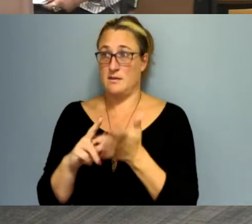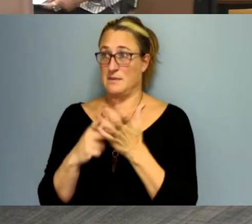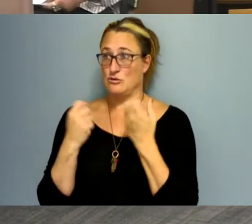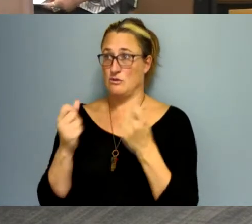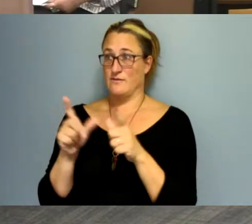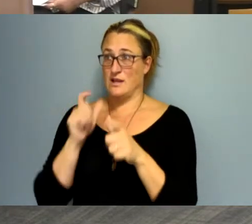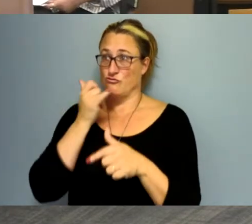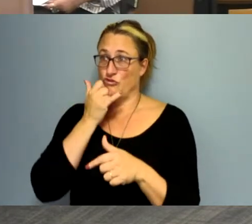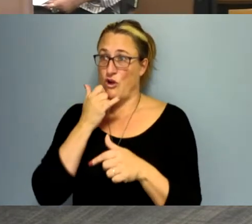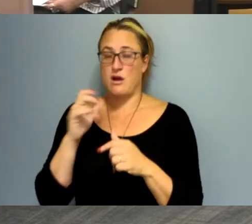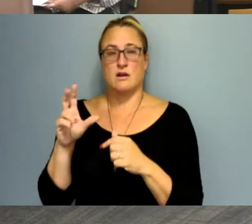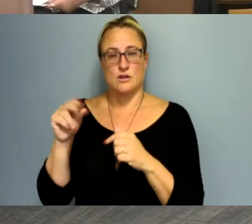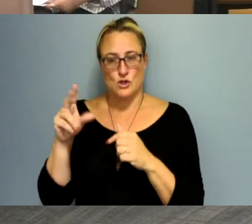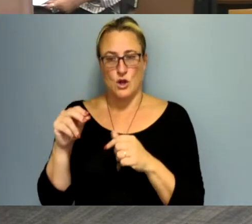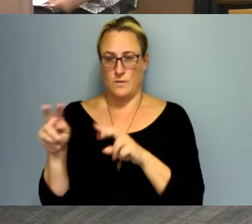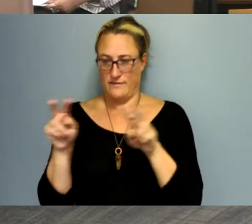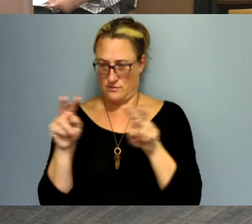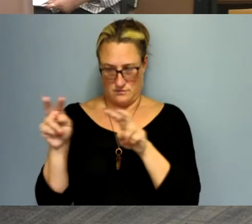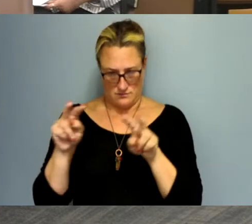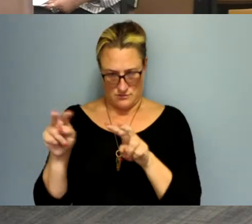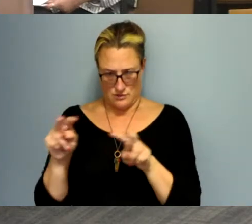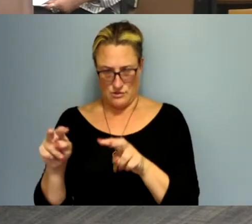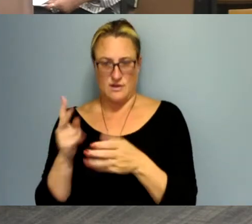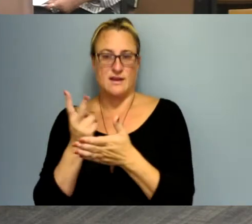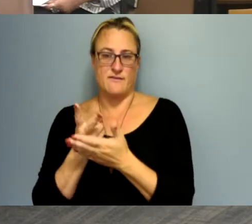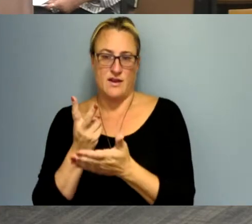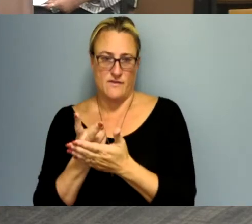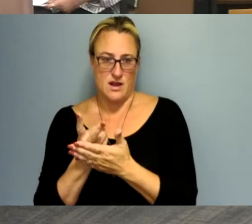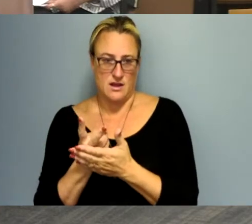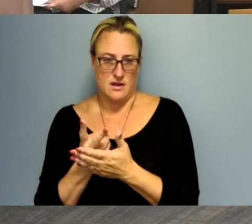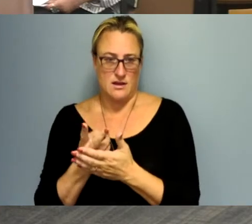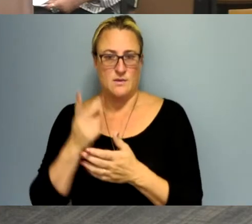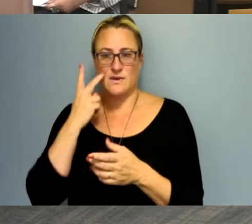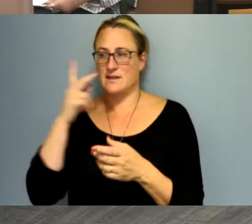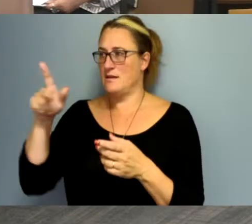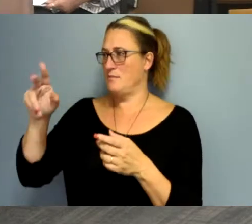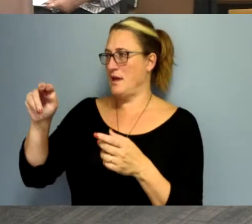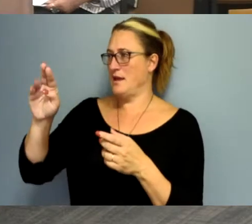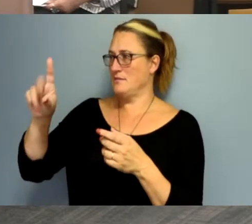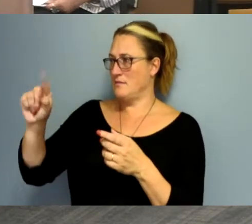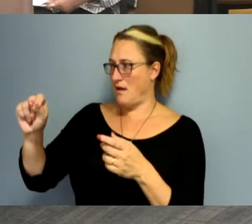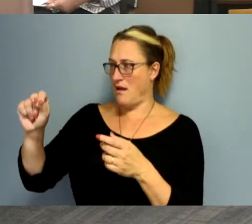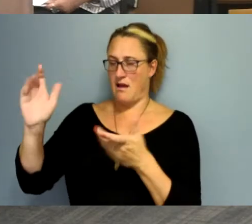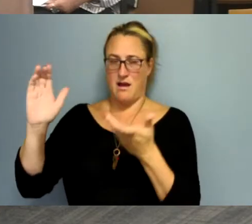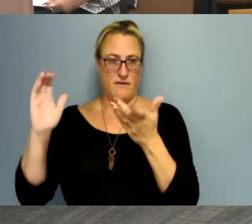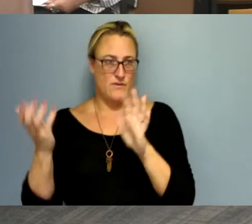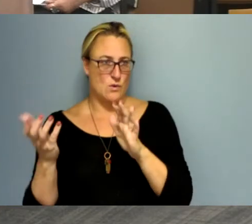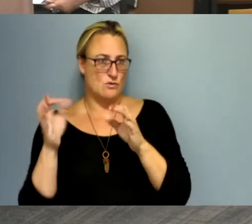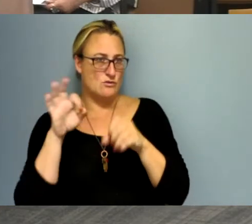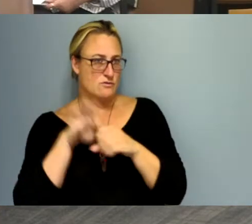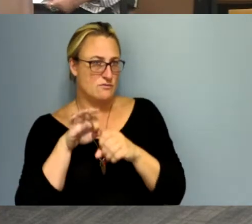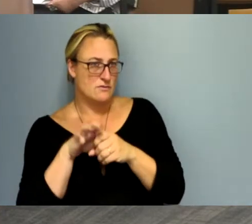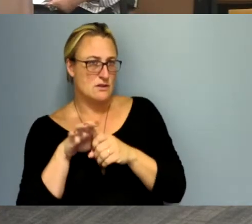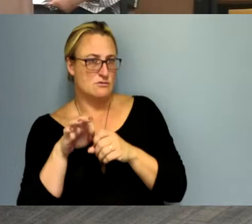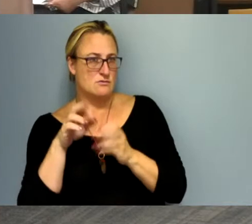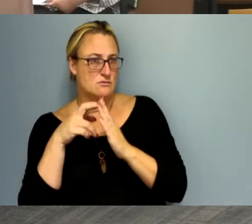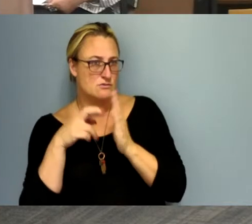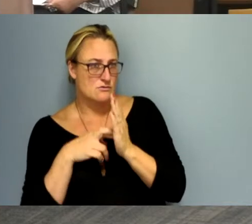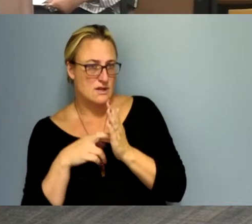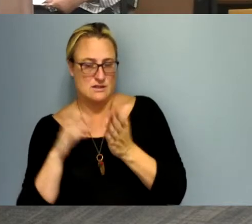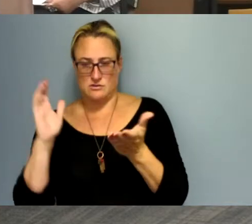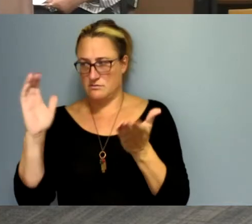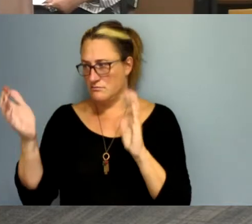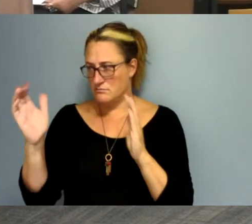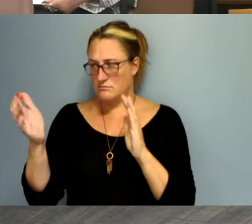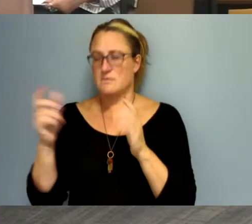we have to manually look and verify, and we can see the PennDOT information versus what we have on voter registration and what the voter put in,